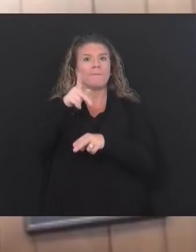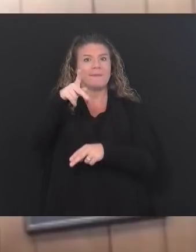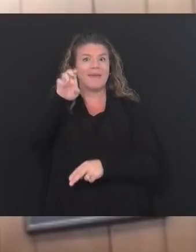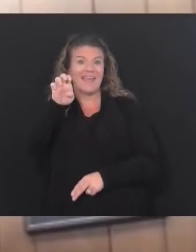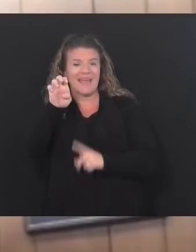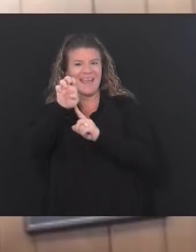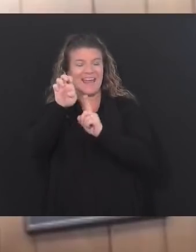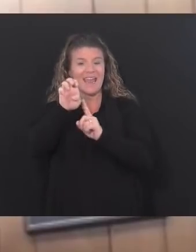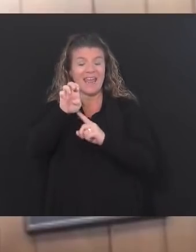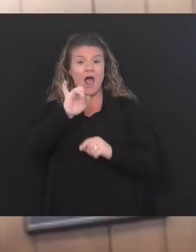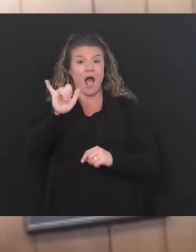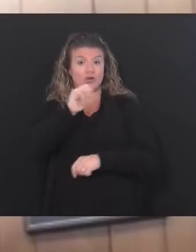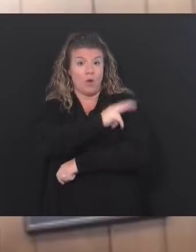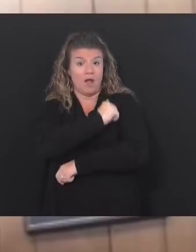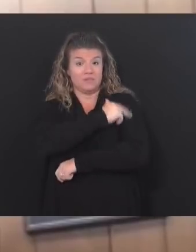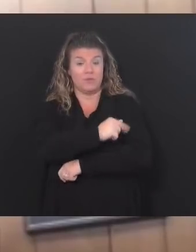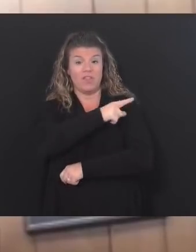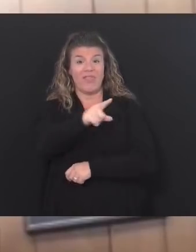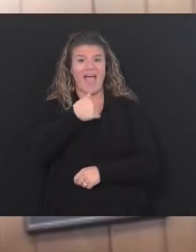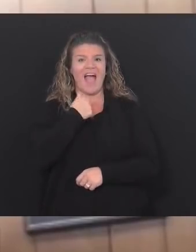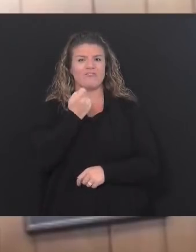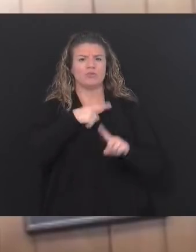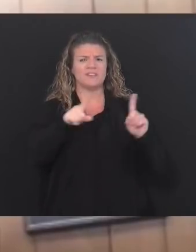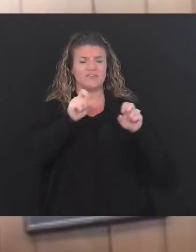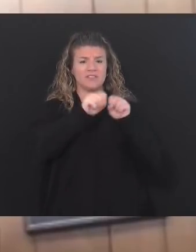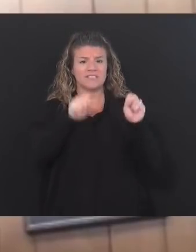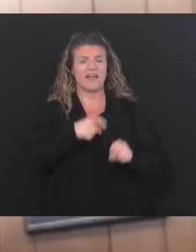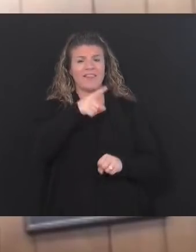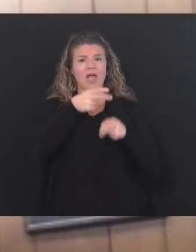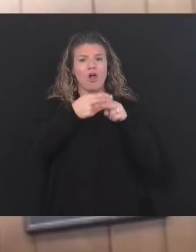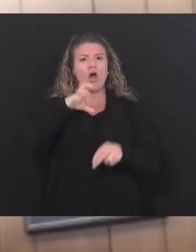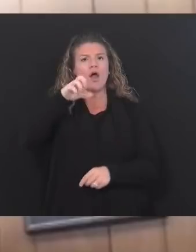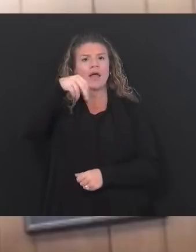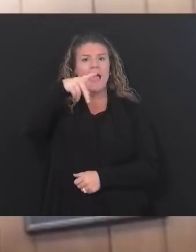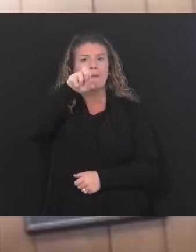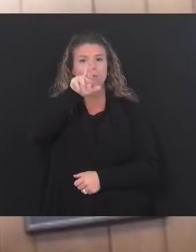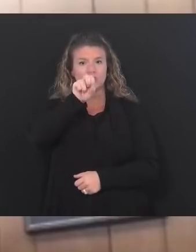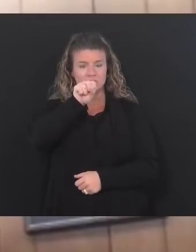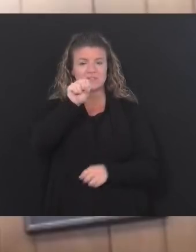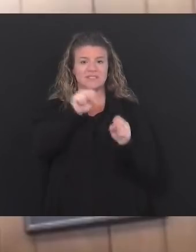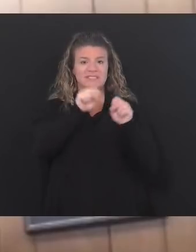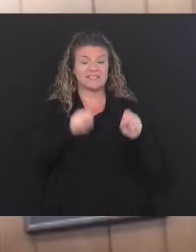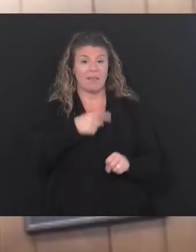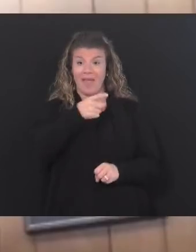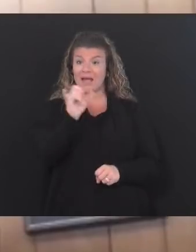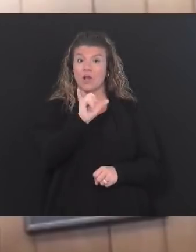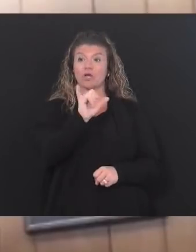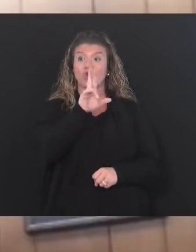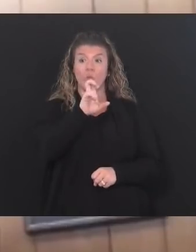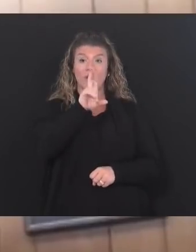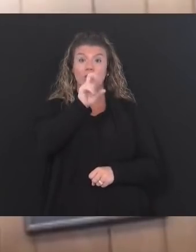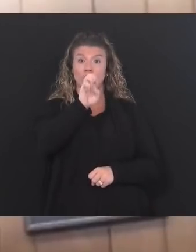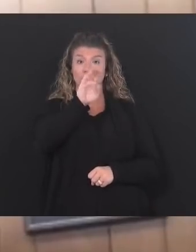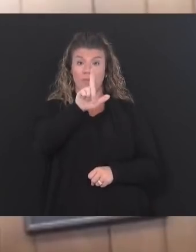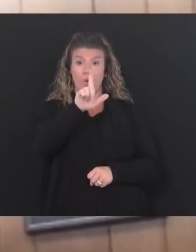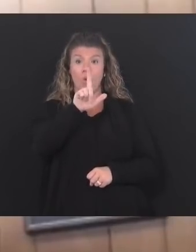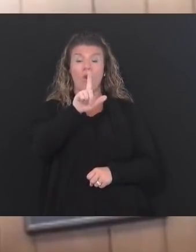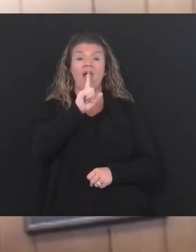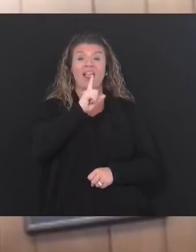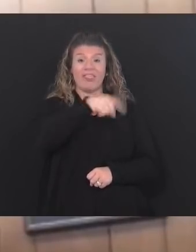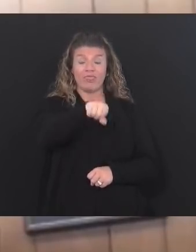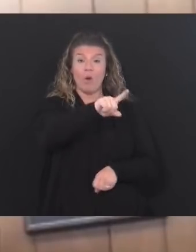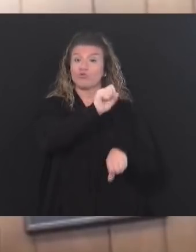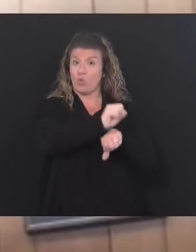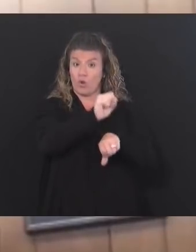hospitals, they have a little bit different system called the CAPR system that's also a reusable system, and those are working